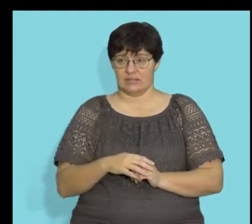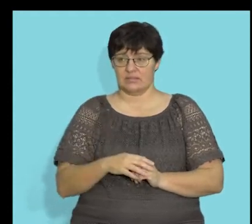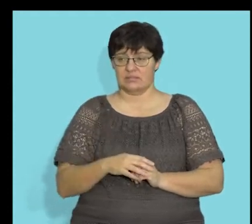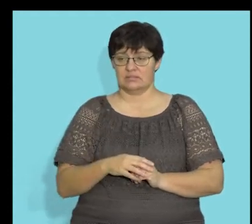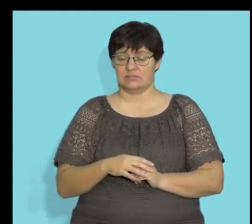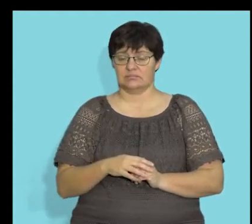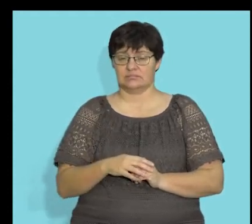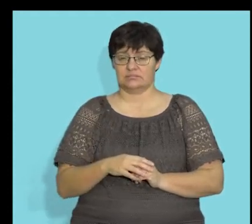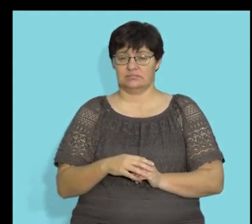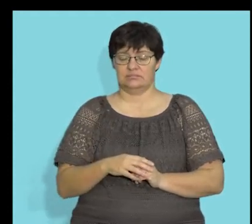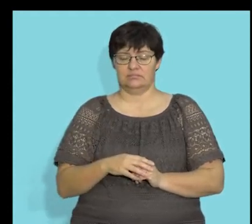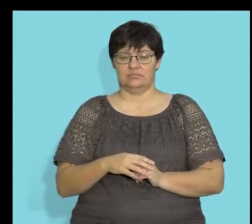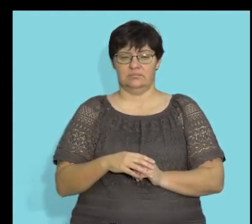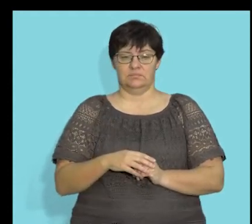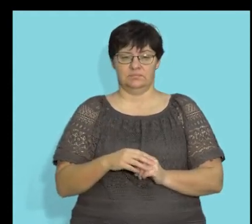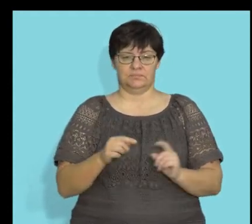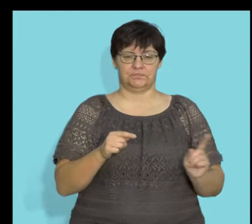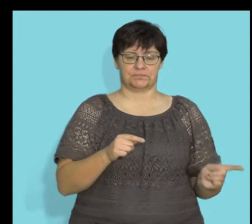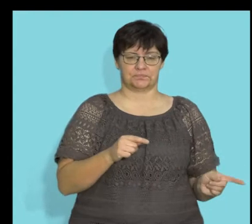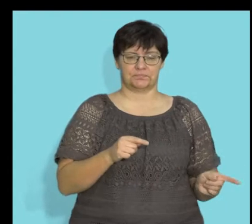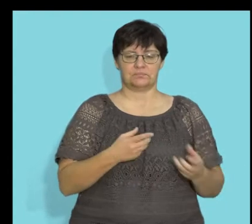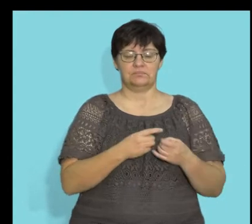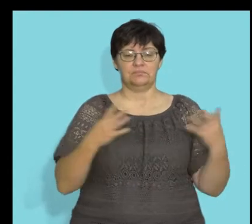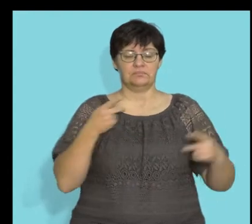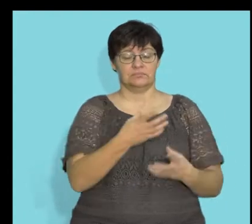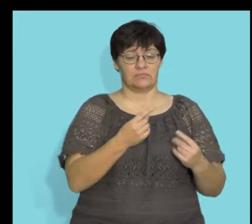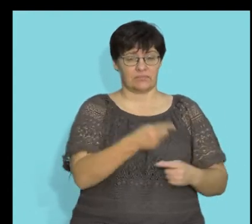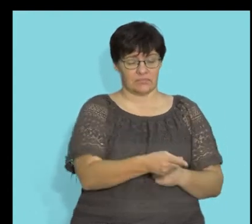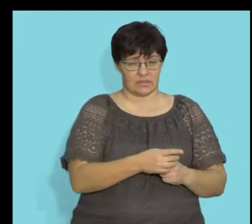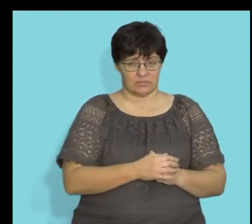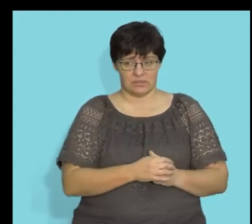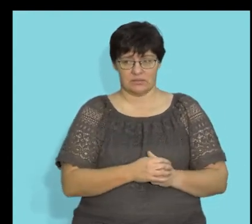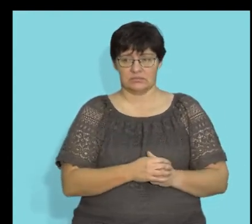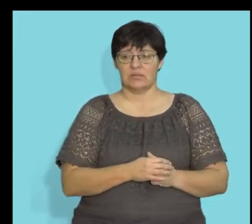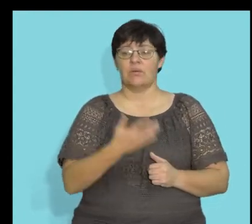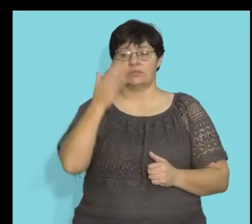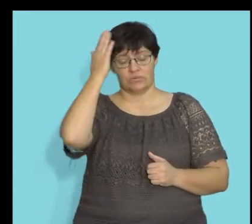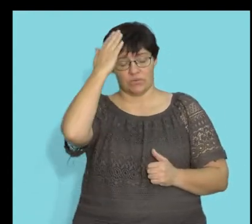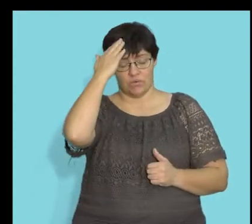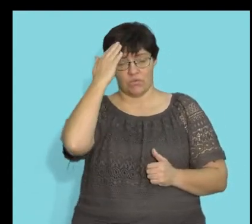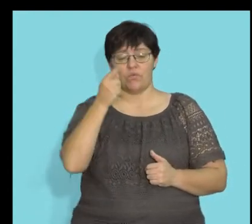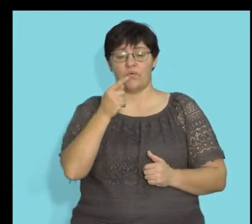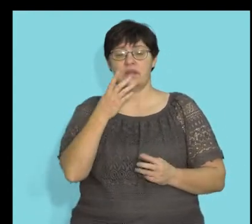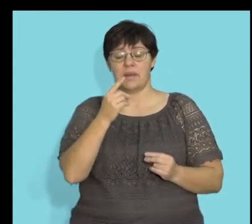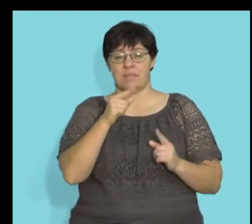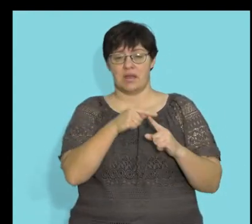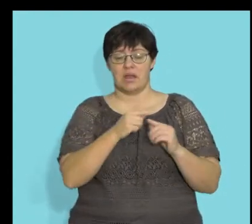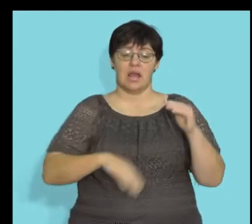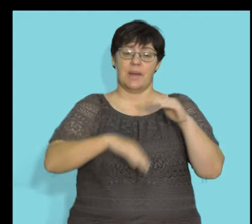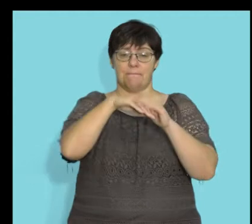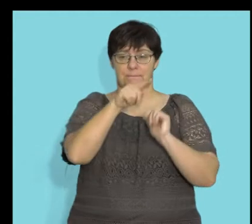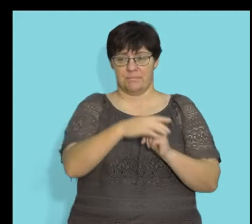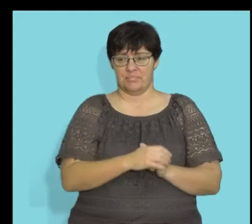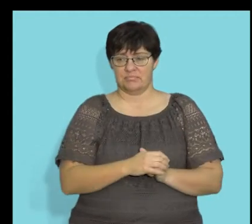the right of the sigma. I need to know what number I start substituting in, and I need to know the number that I go up